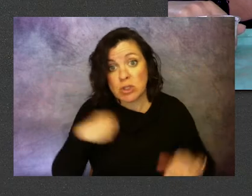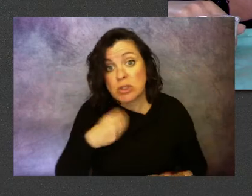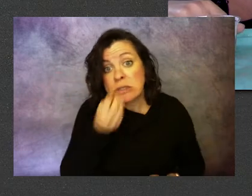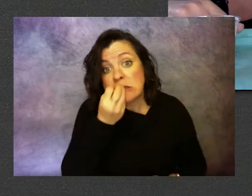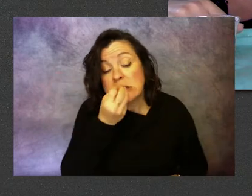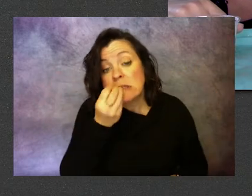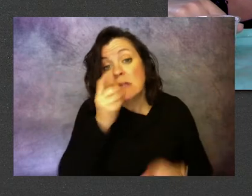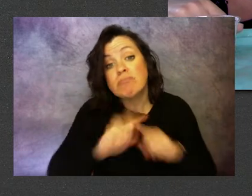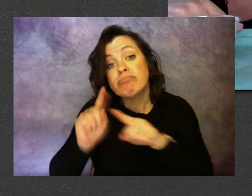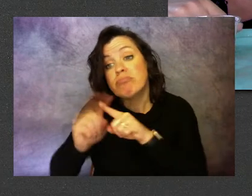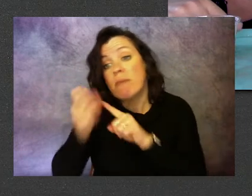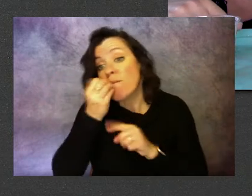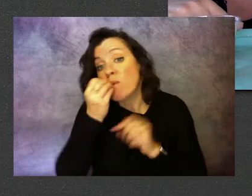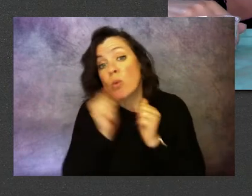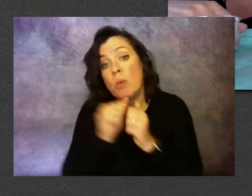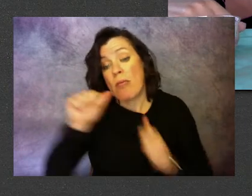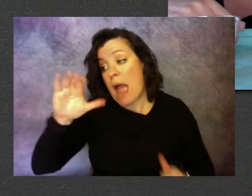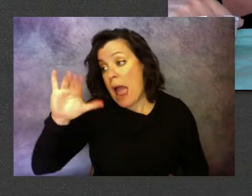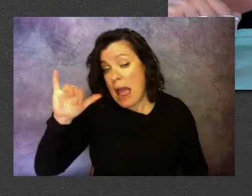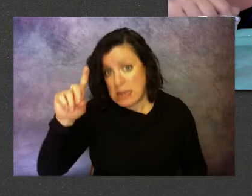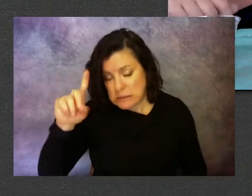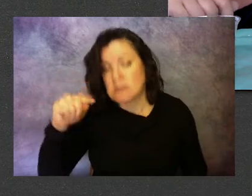would.